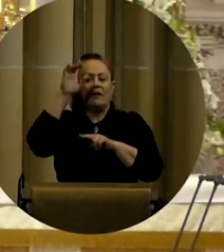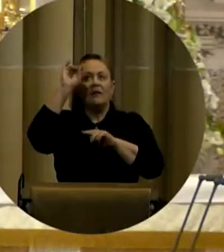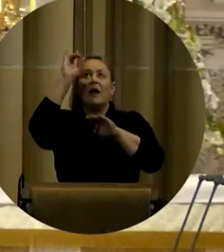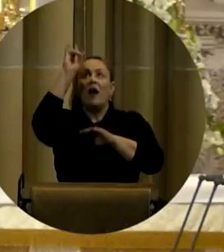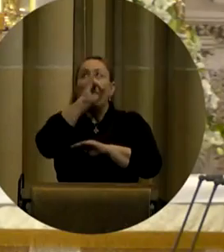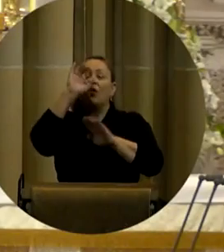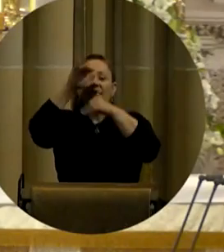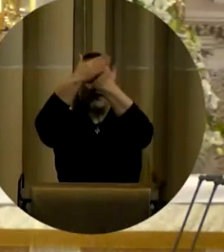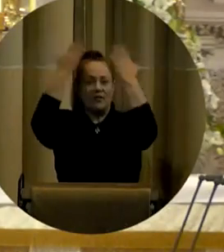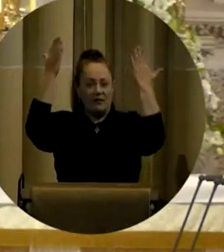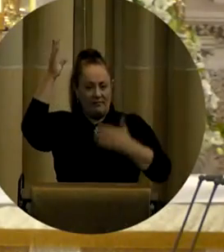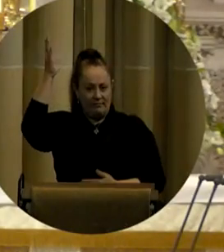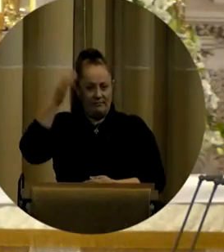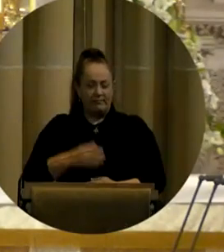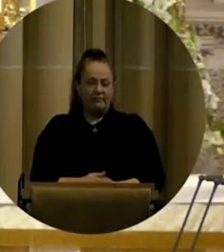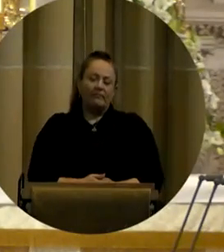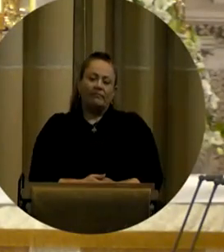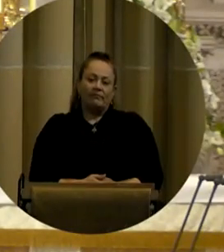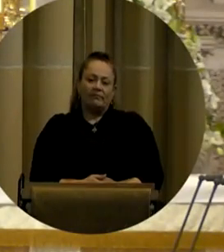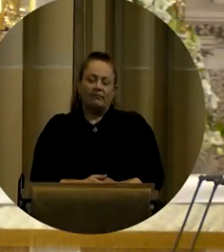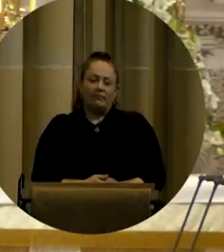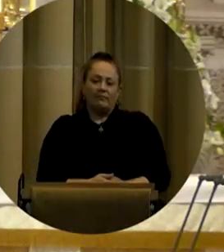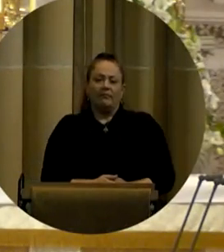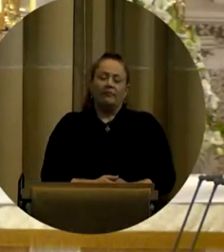our Father who art in heaven.